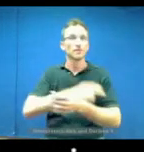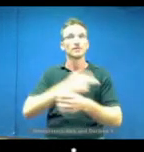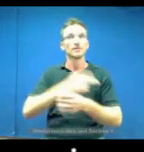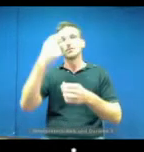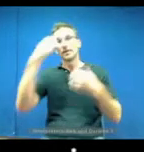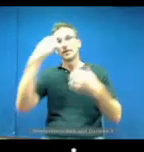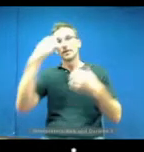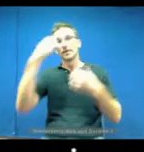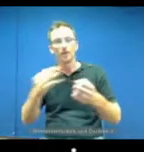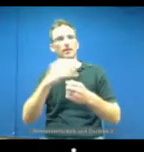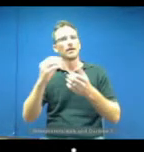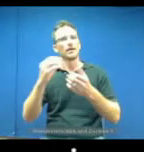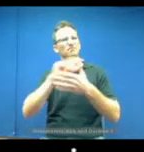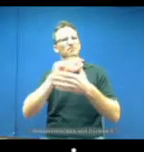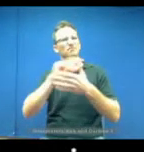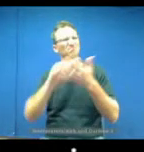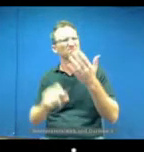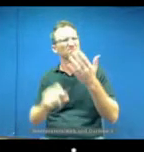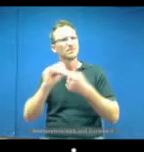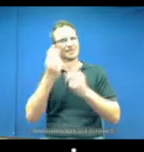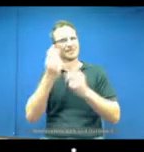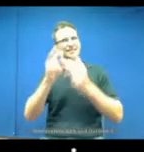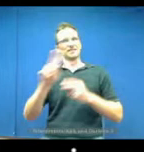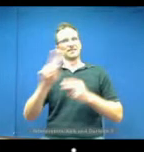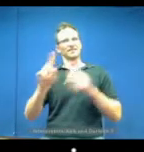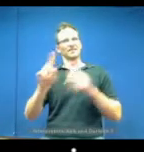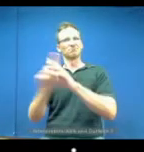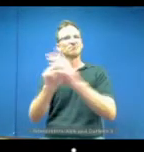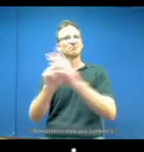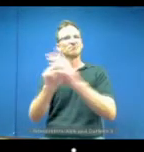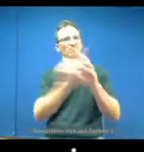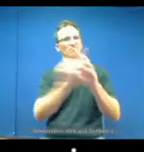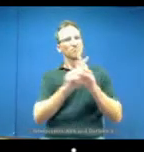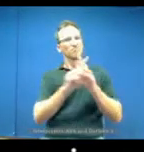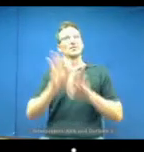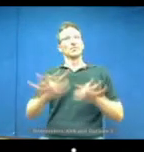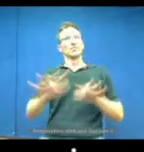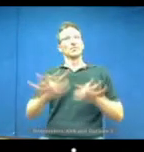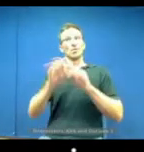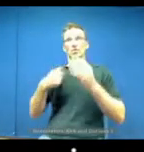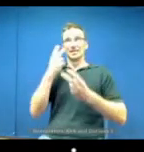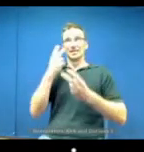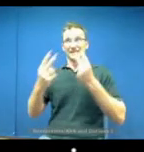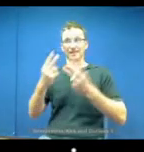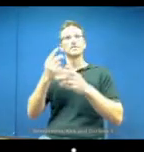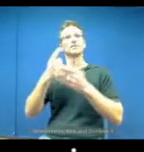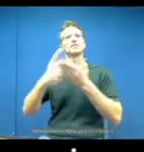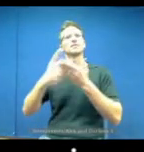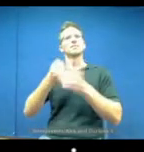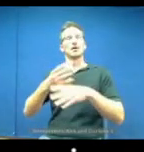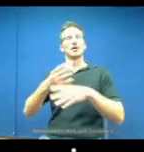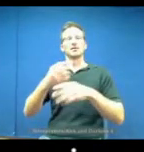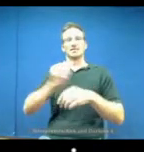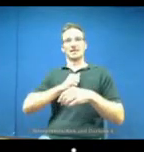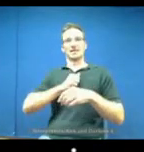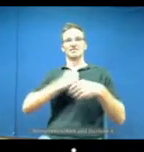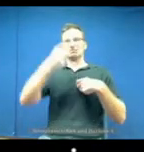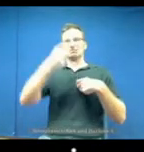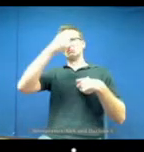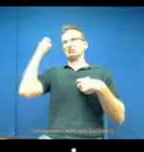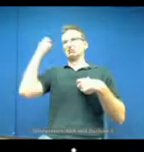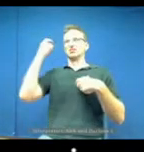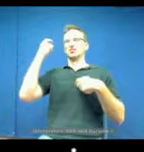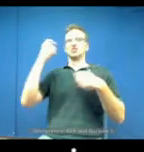a vicarious trauma. So self-care is really important for interpreters who are going to be working in this